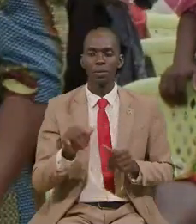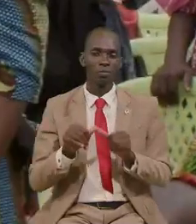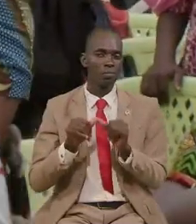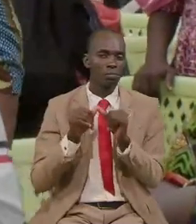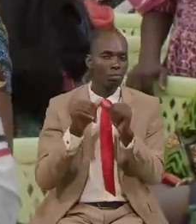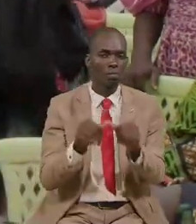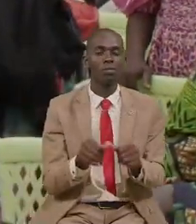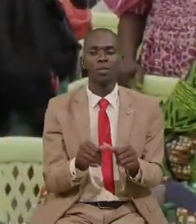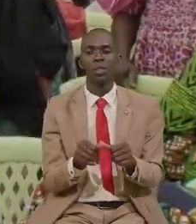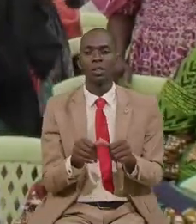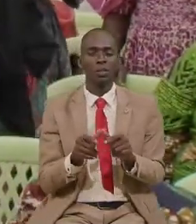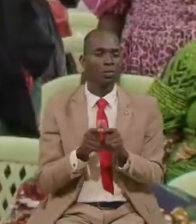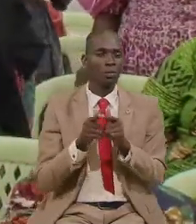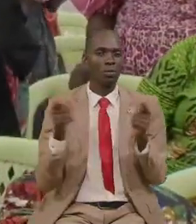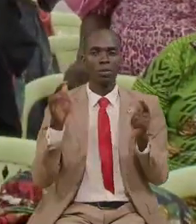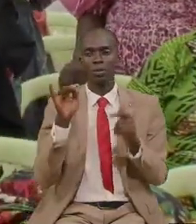explicitly,